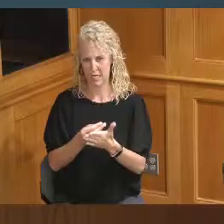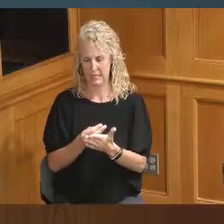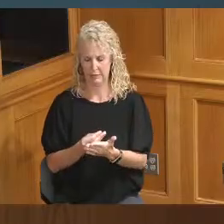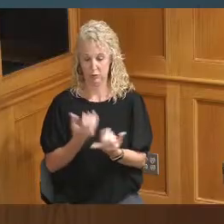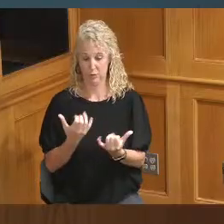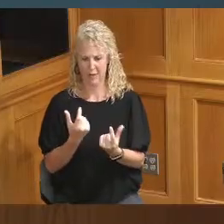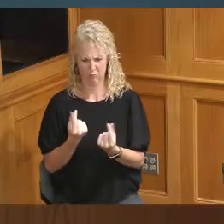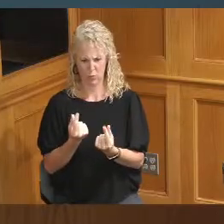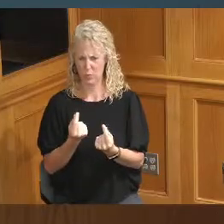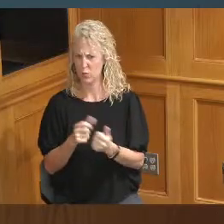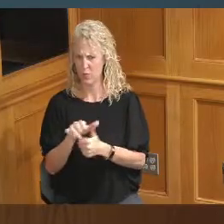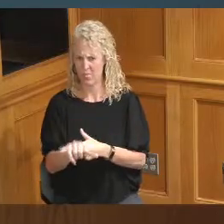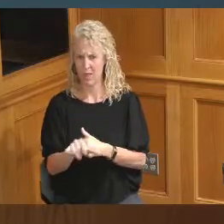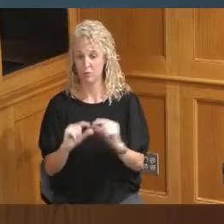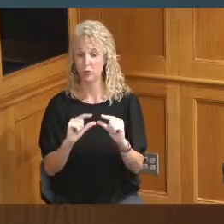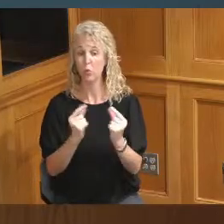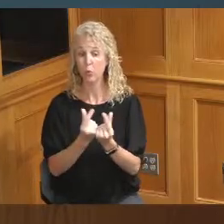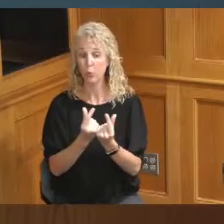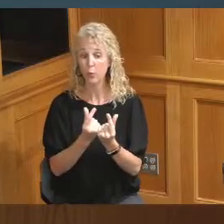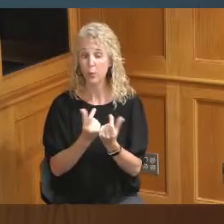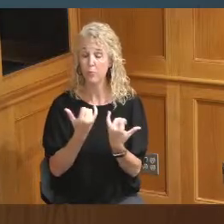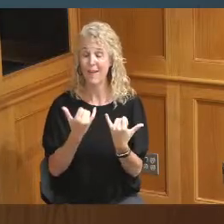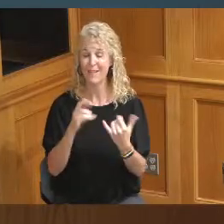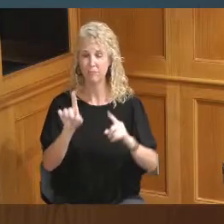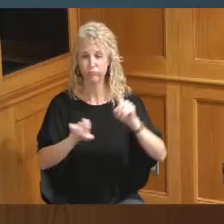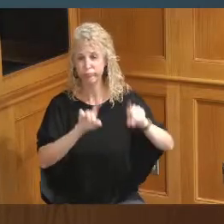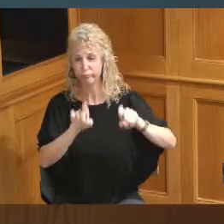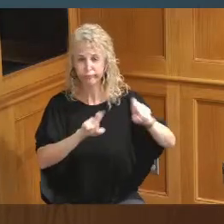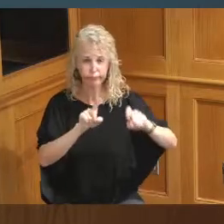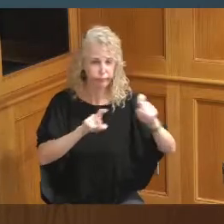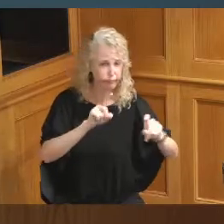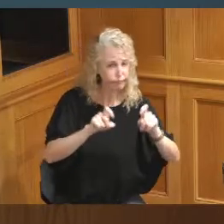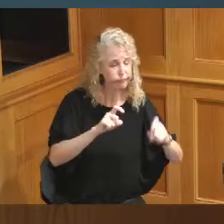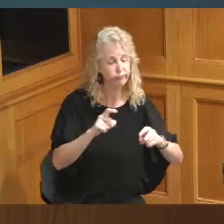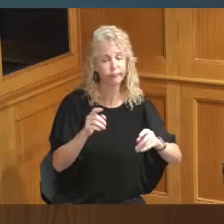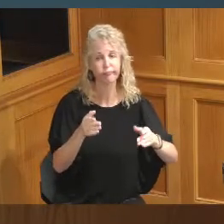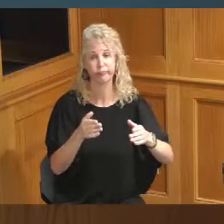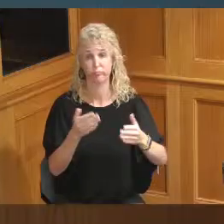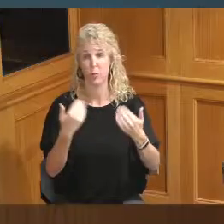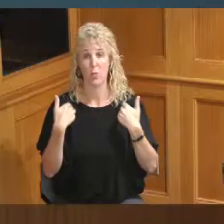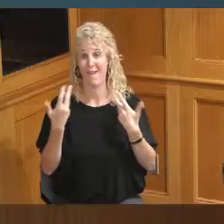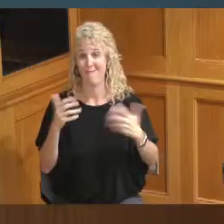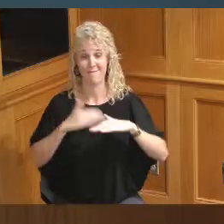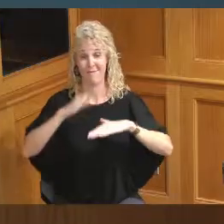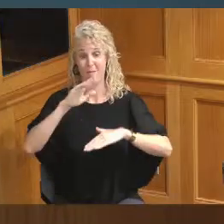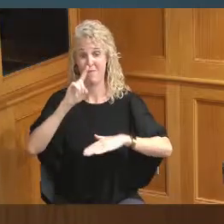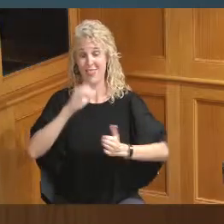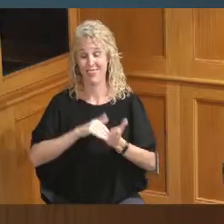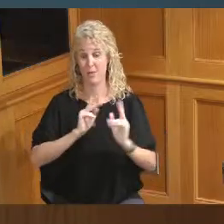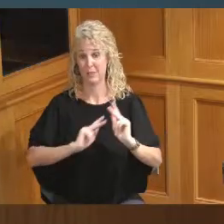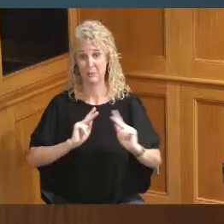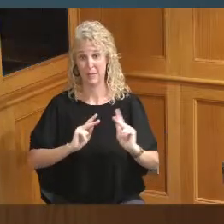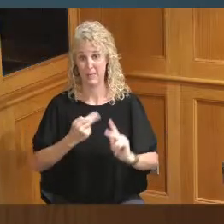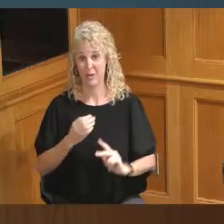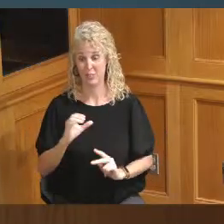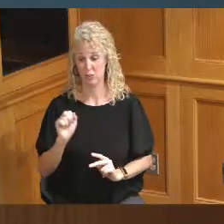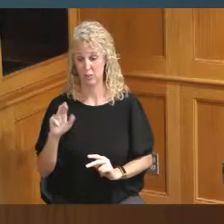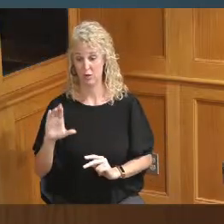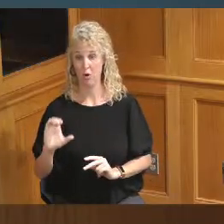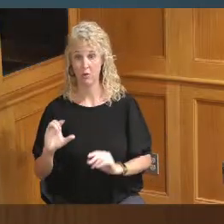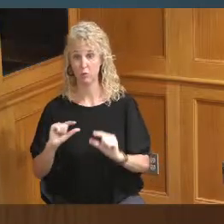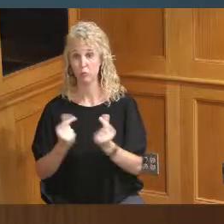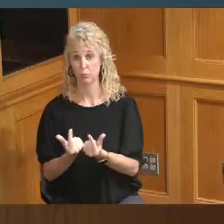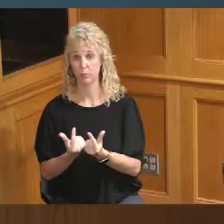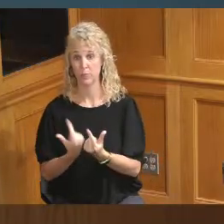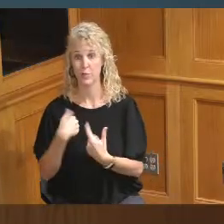And so the group is doing a survey of the membership. There are over 1,000 members of the HCRC organization.